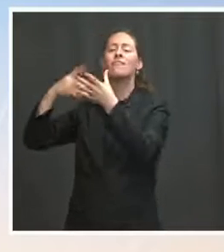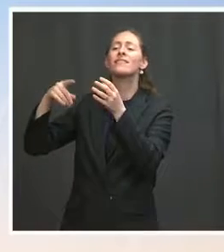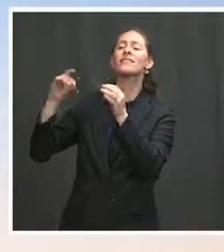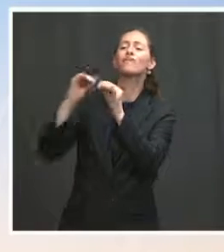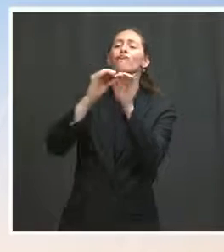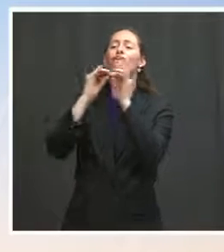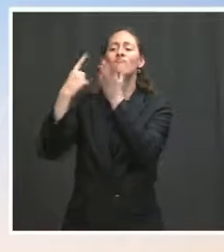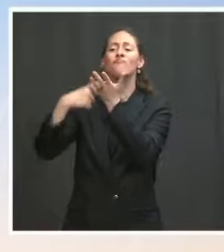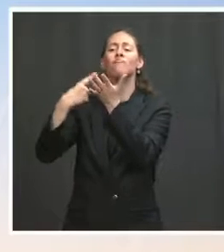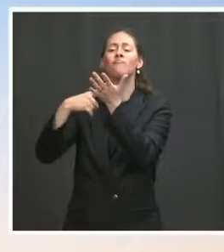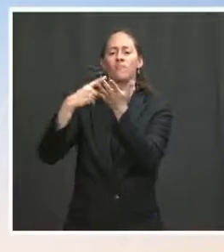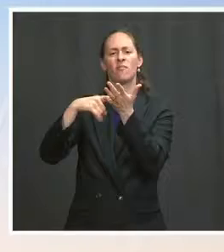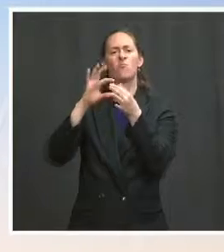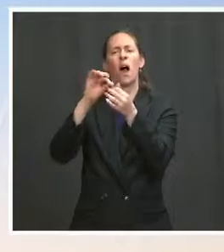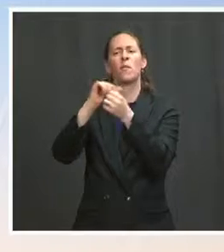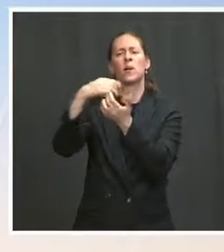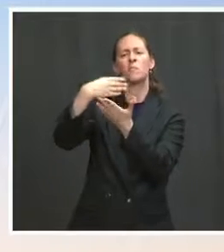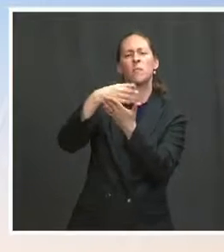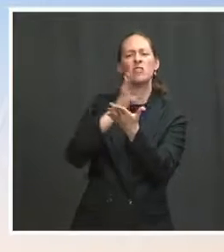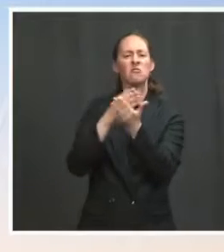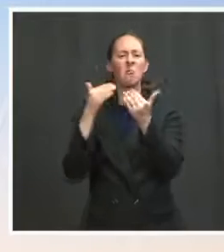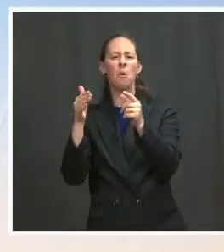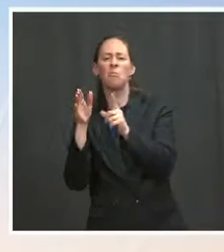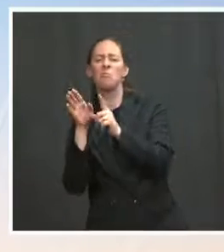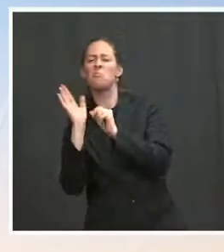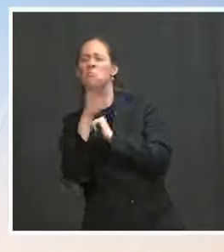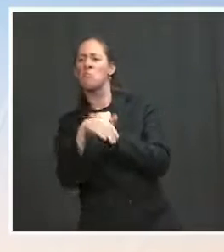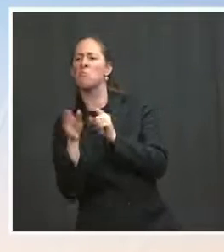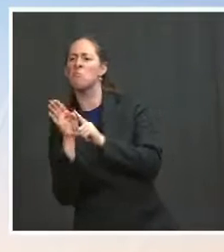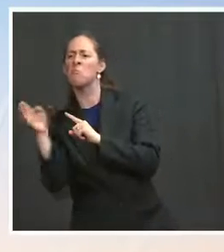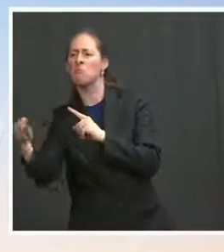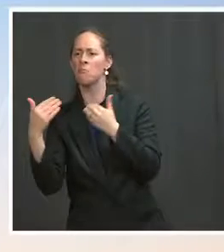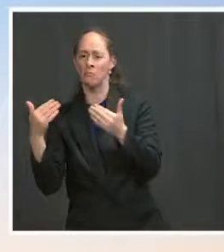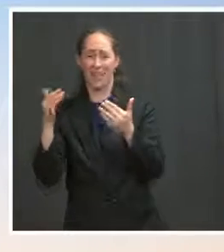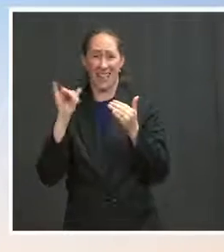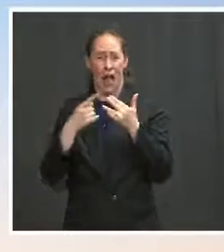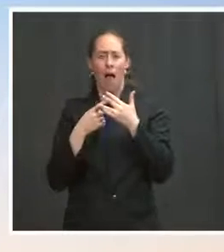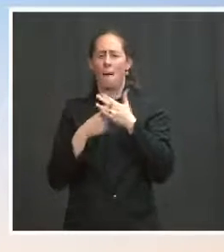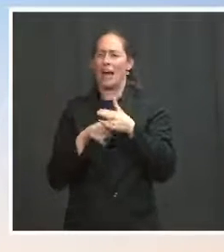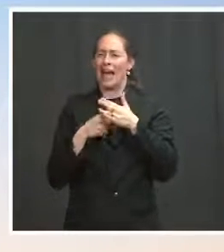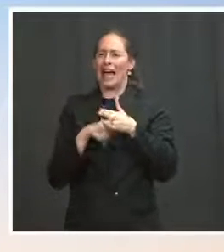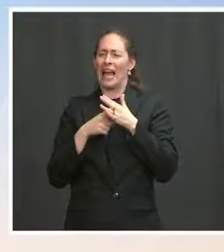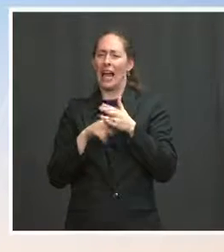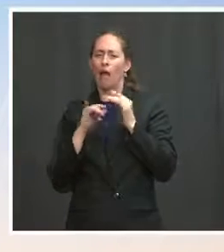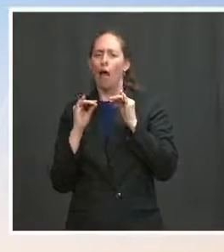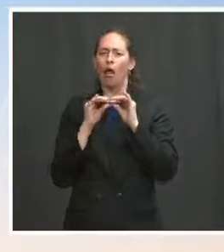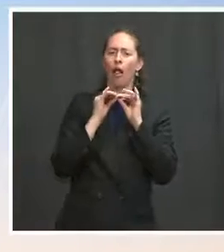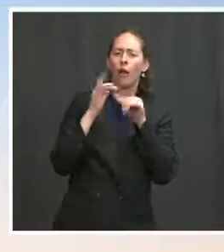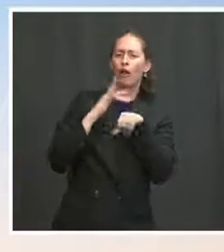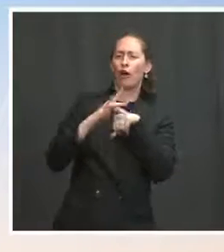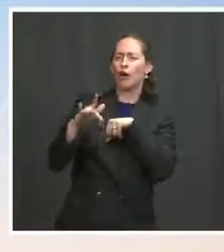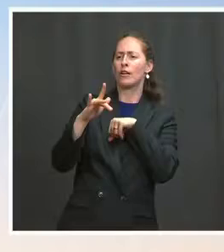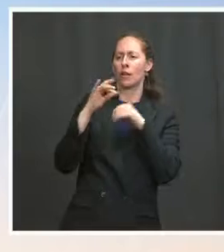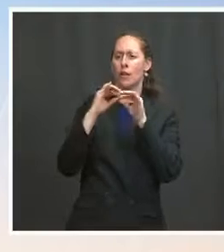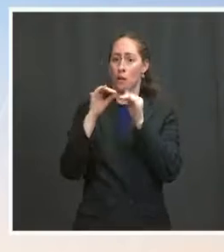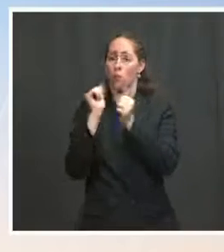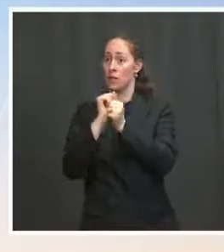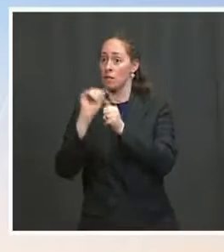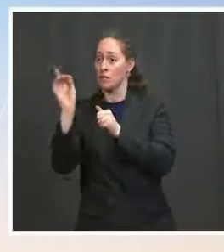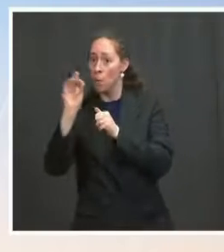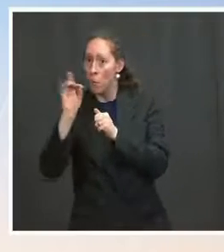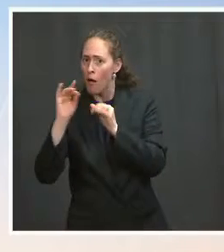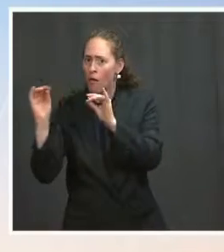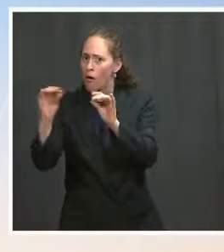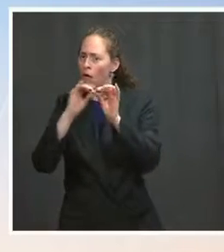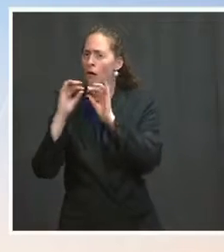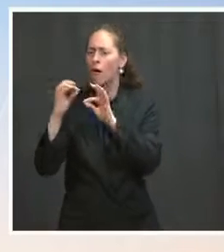process. We're obviously at the early stages of that. There's a lot to discuss and negotiate, including among Democrats, so we'll let that proceed in the